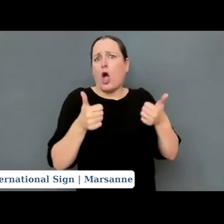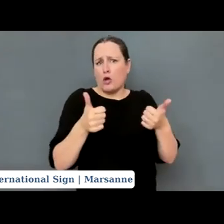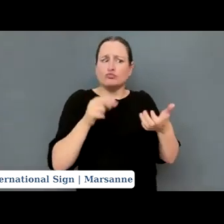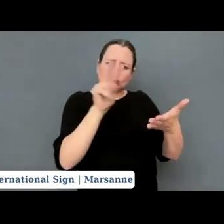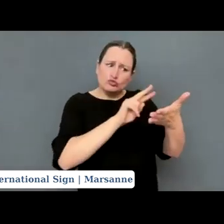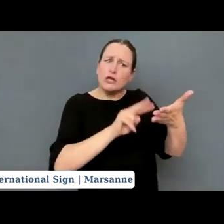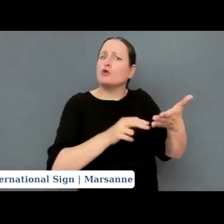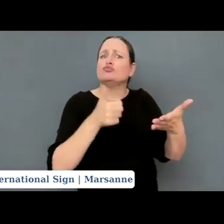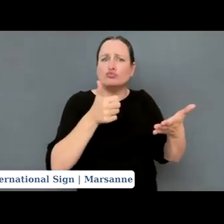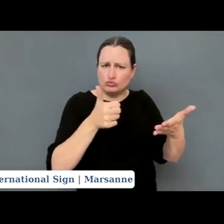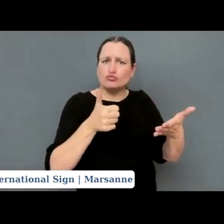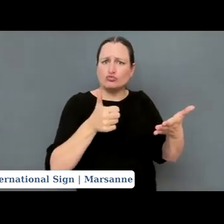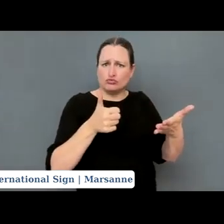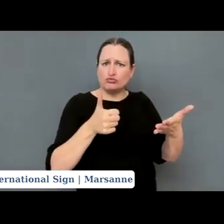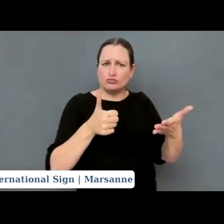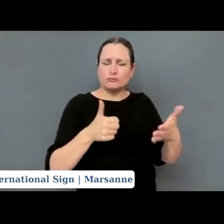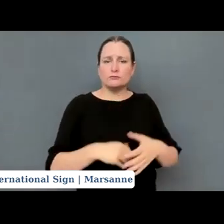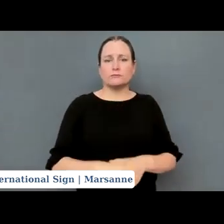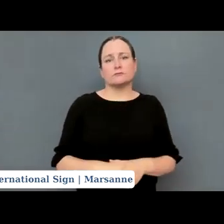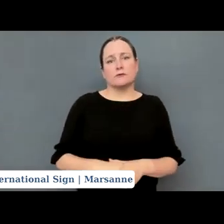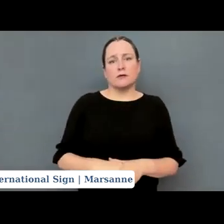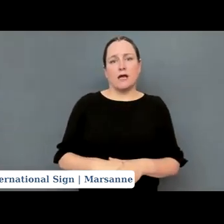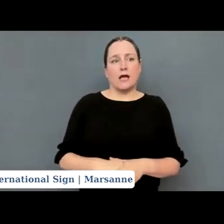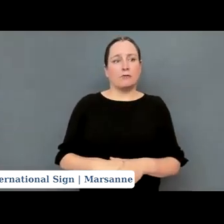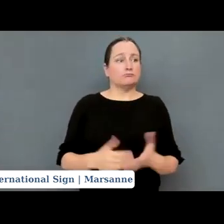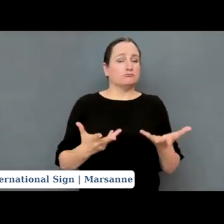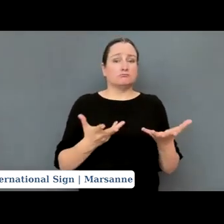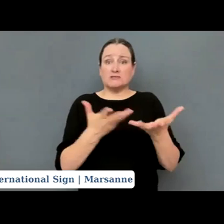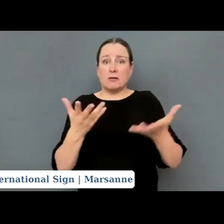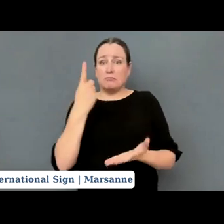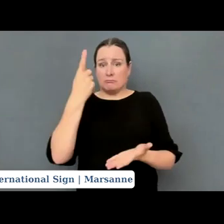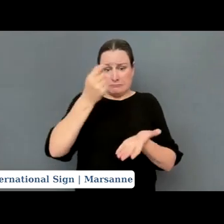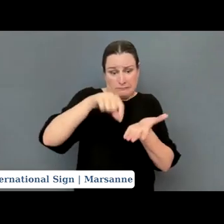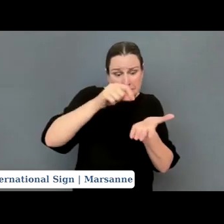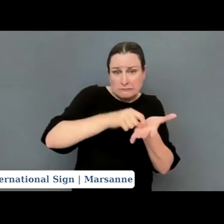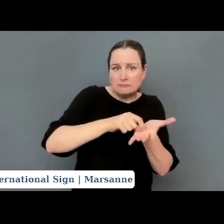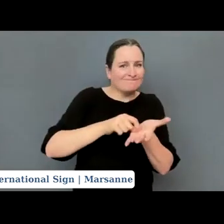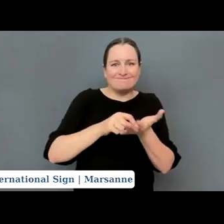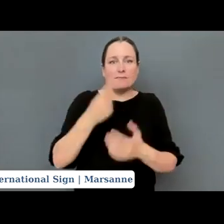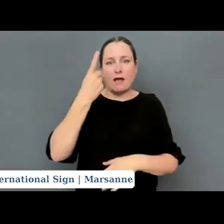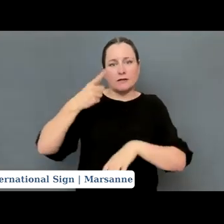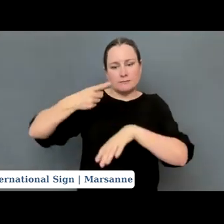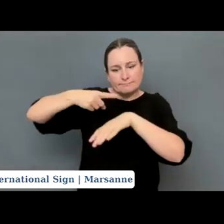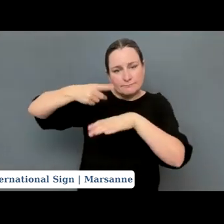sometimes sign with their fingerprint, and we question that because some of them